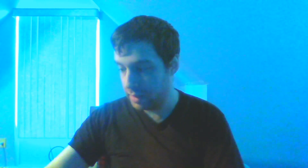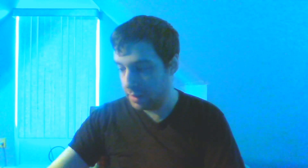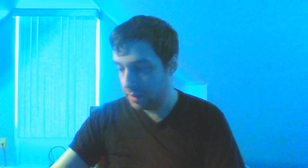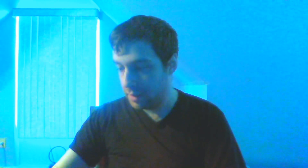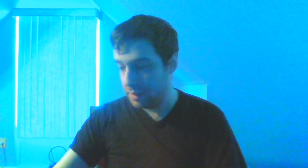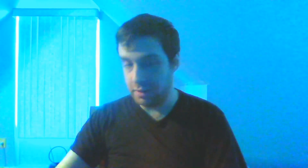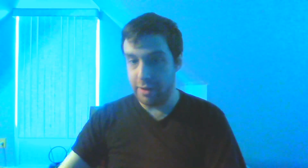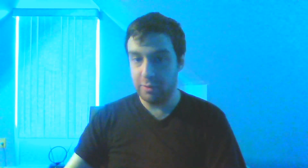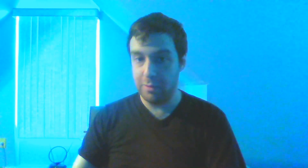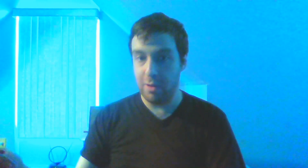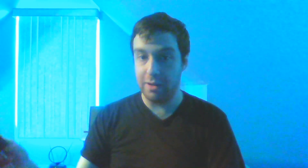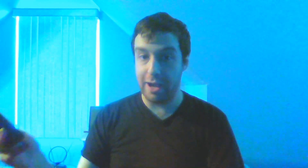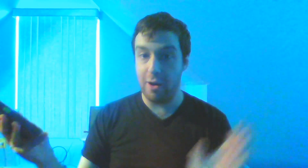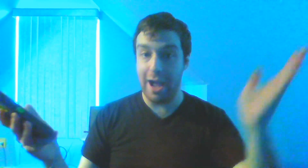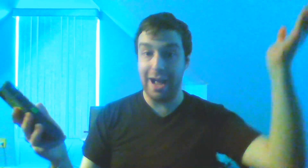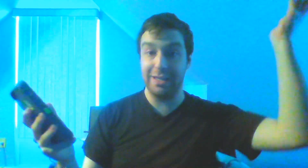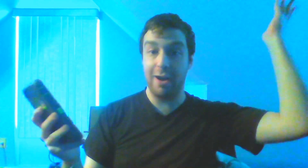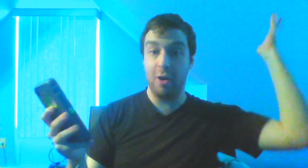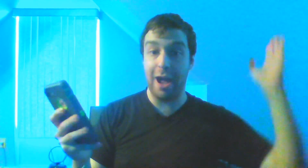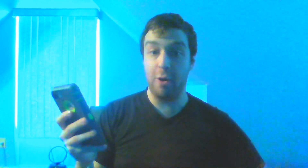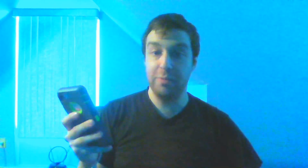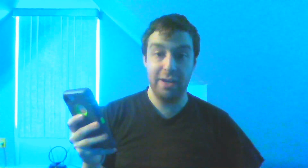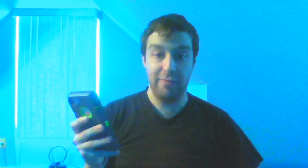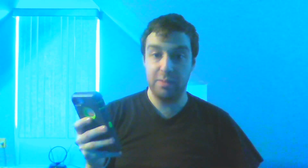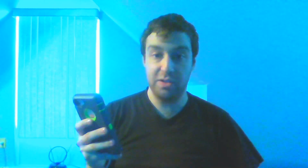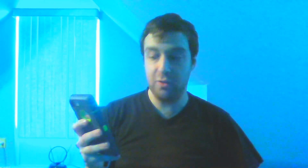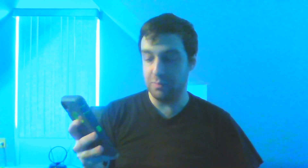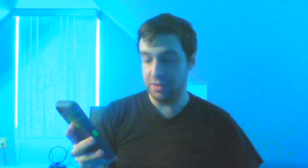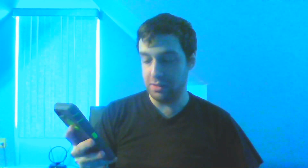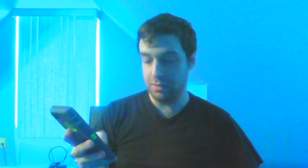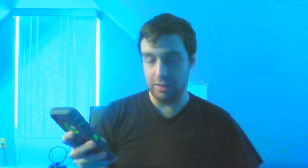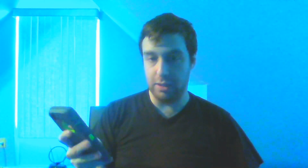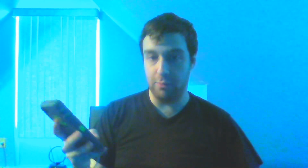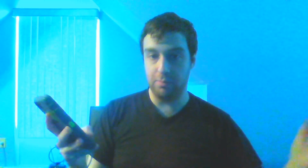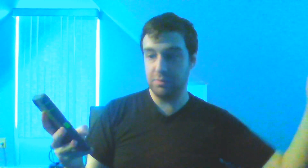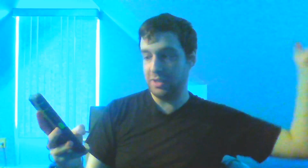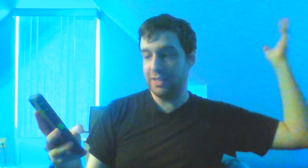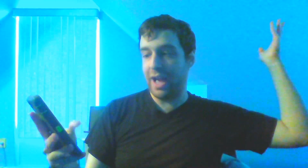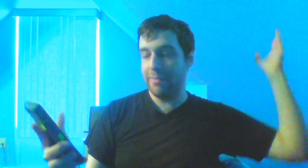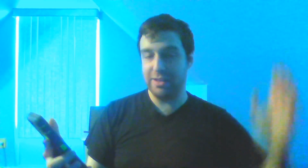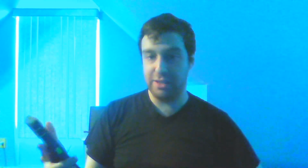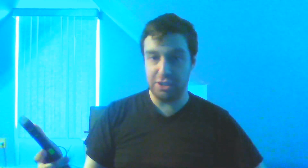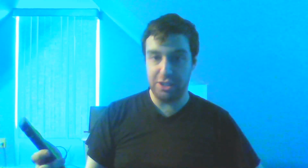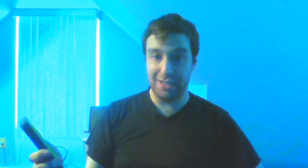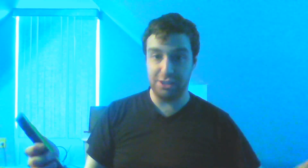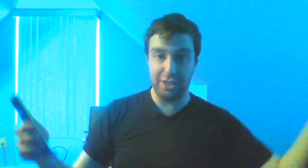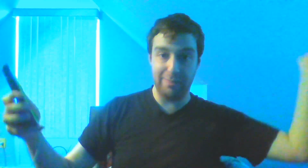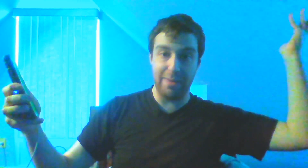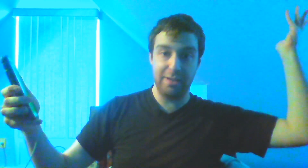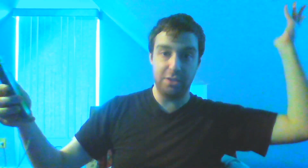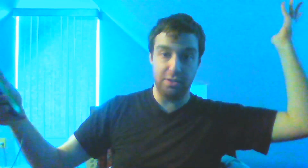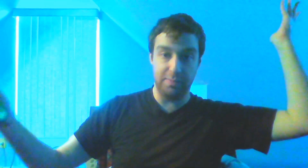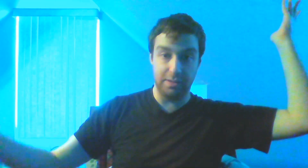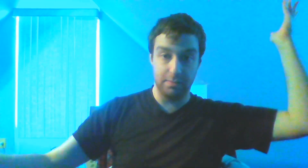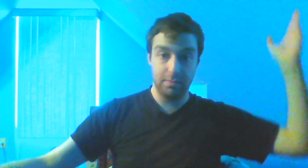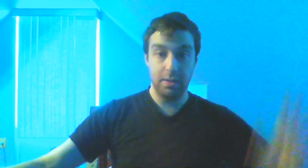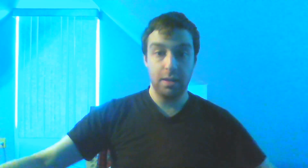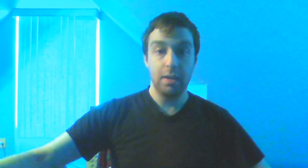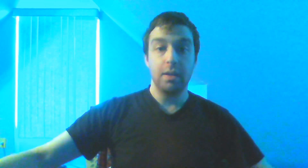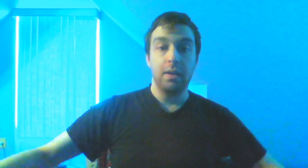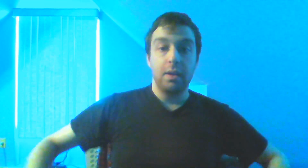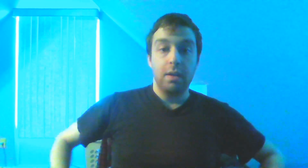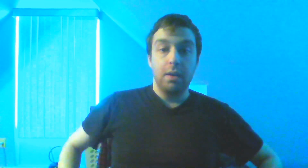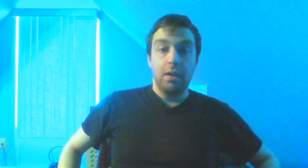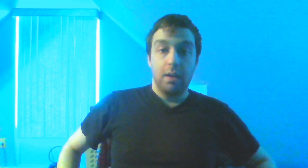And, I told her, look, I said, I hope to hear from her soon. But, she has iMessage and she hasn't checked my messages.